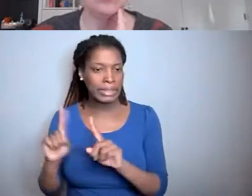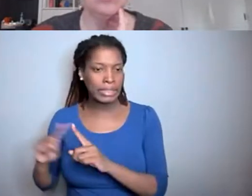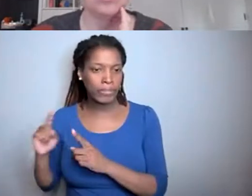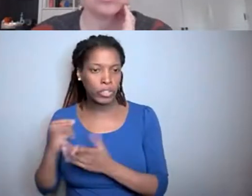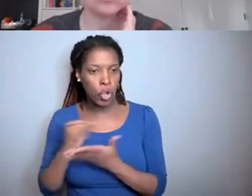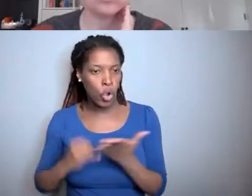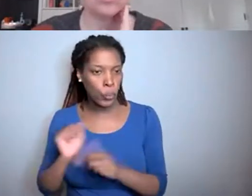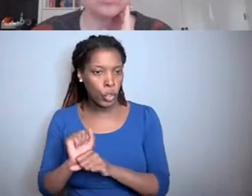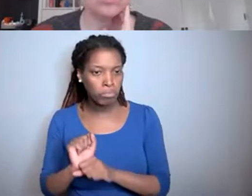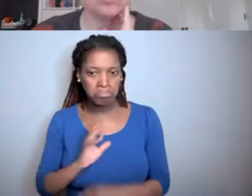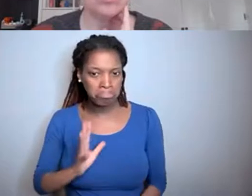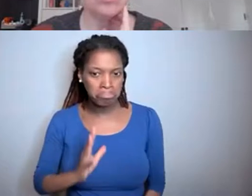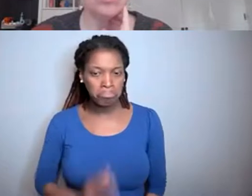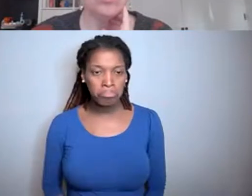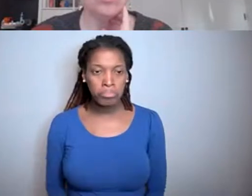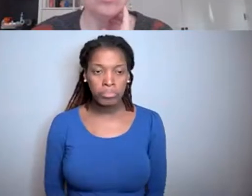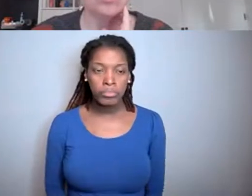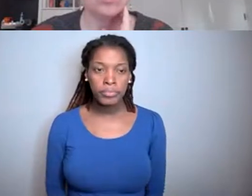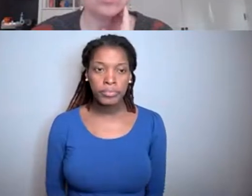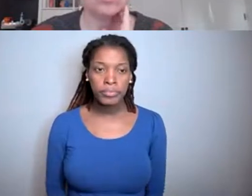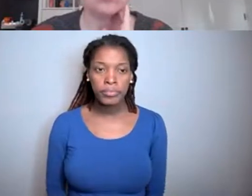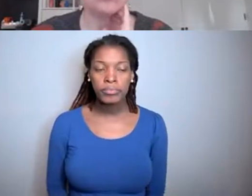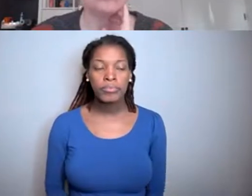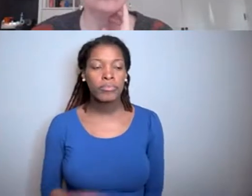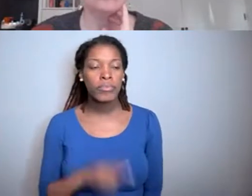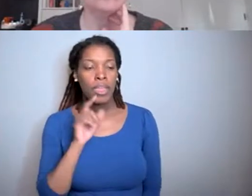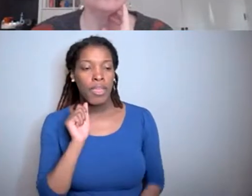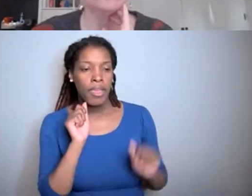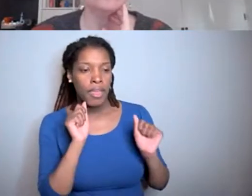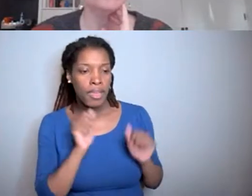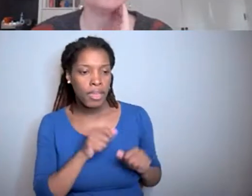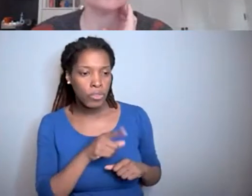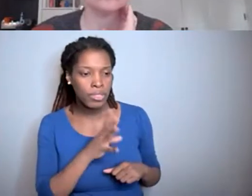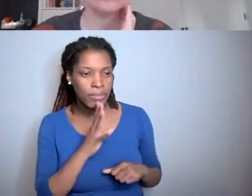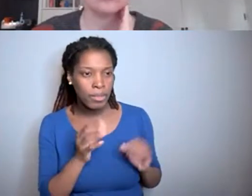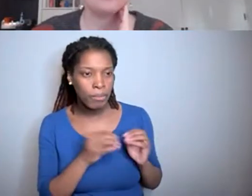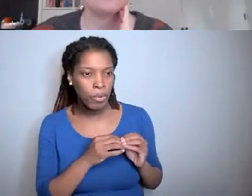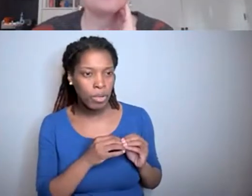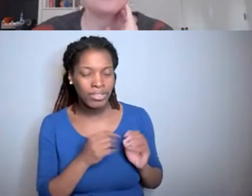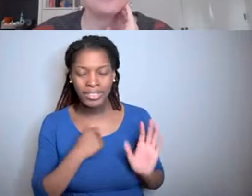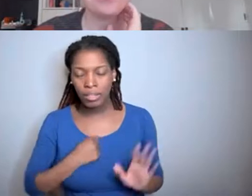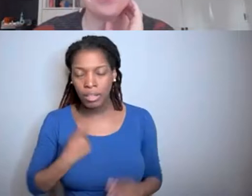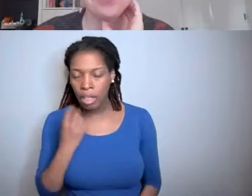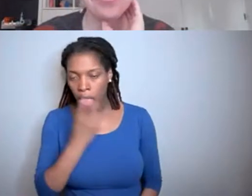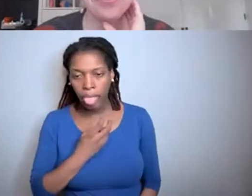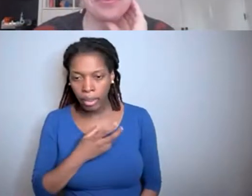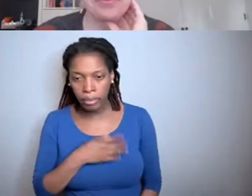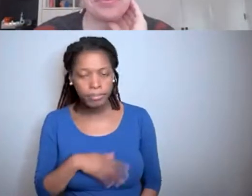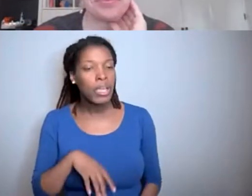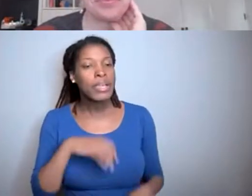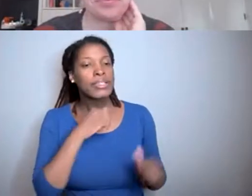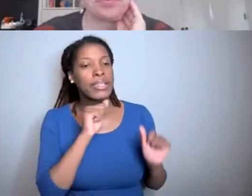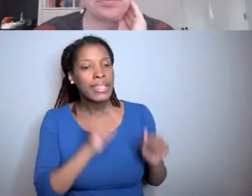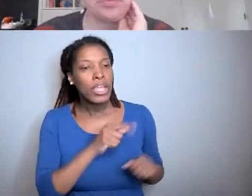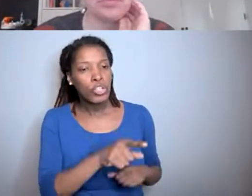okay uh can you speak more sorry my tongue can you speak more to how the images